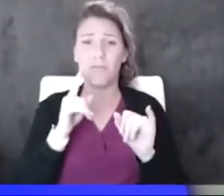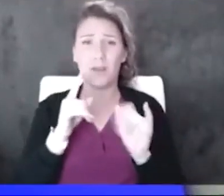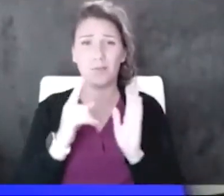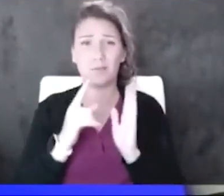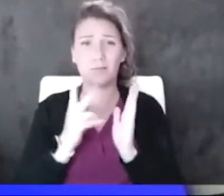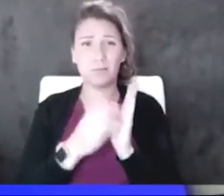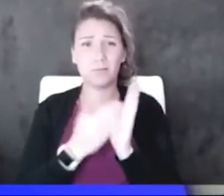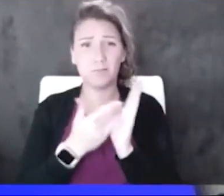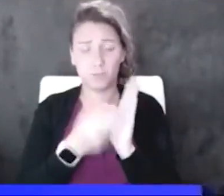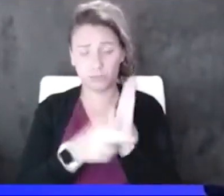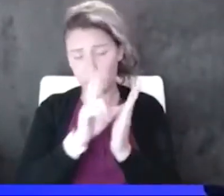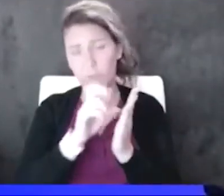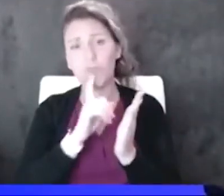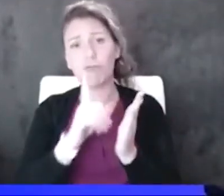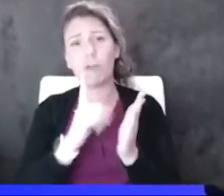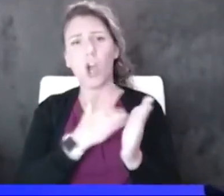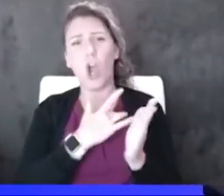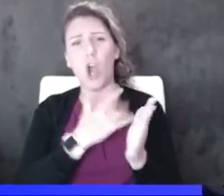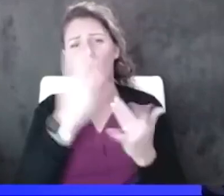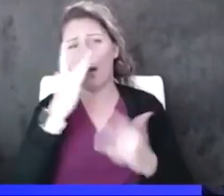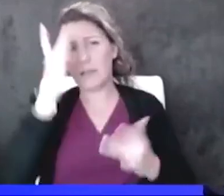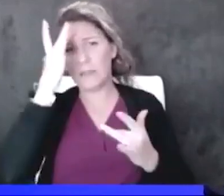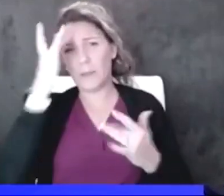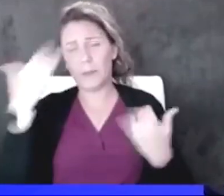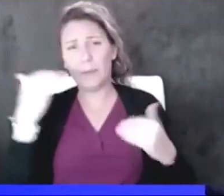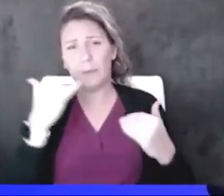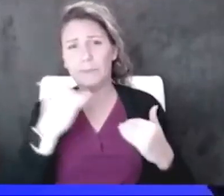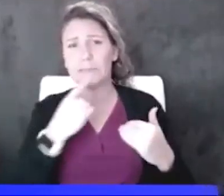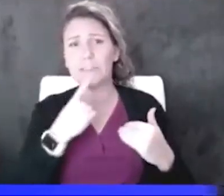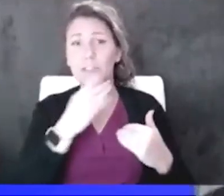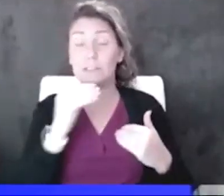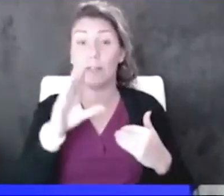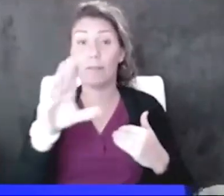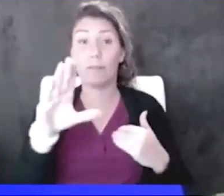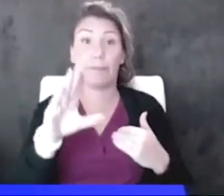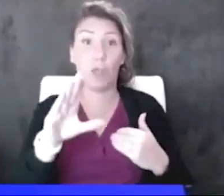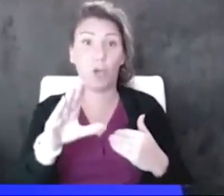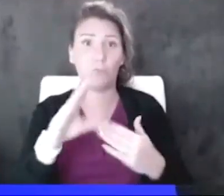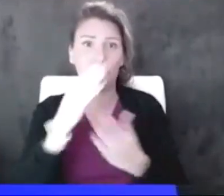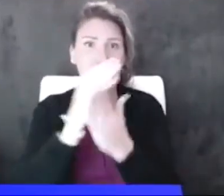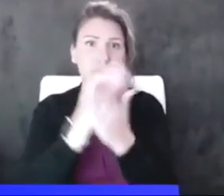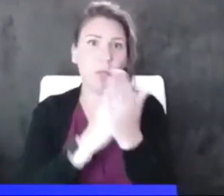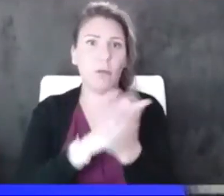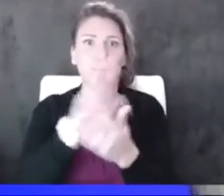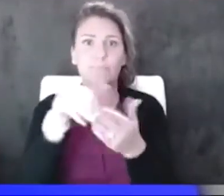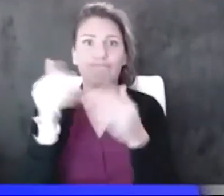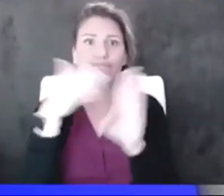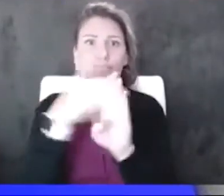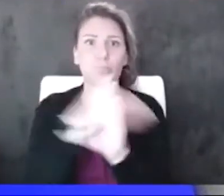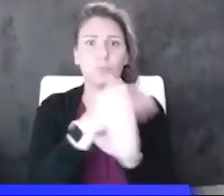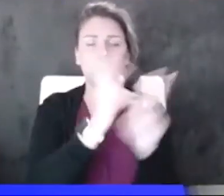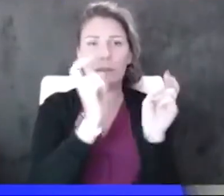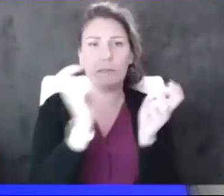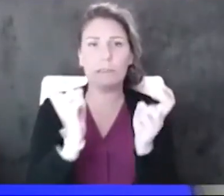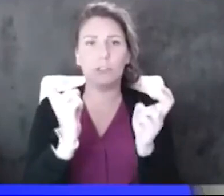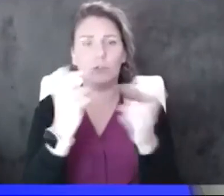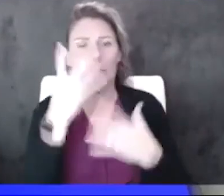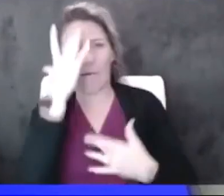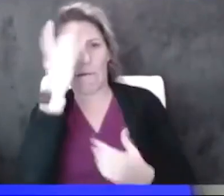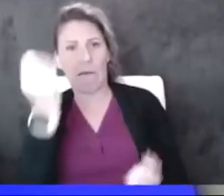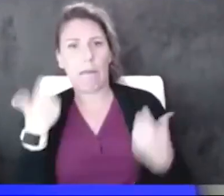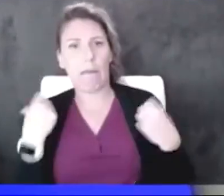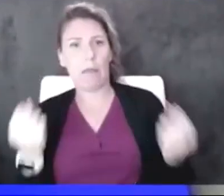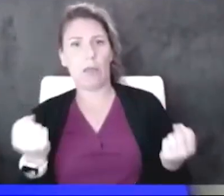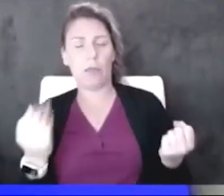disease. They've, their list of comorbidities is, you have to scroll down. There's so many of them. Several of them are